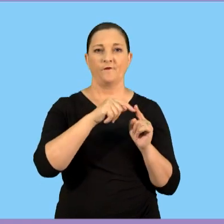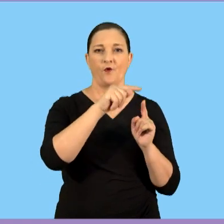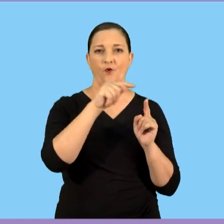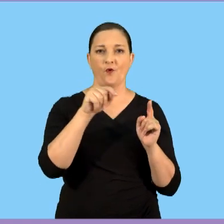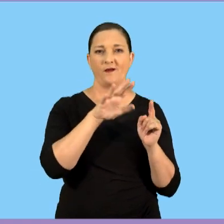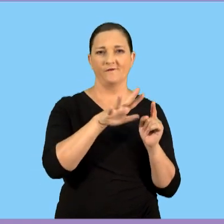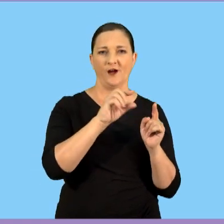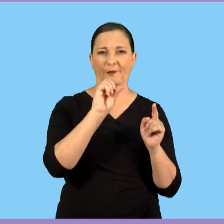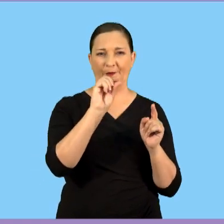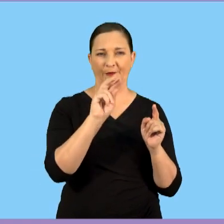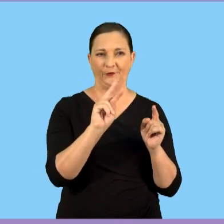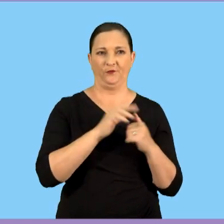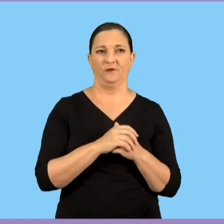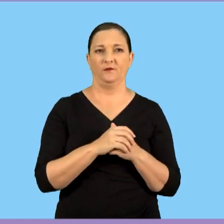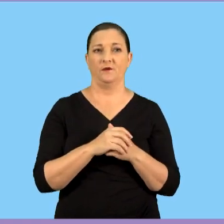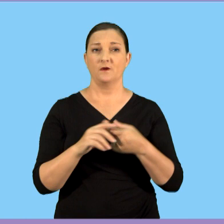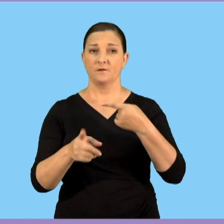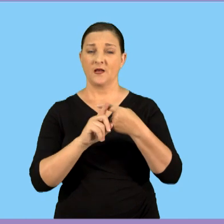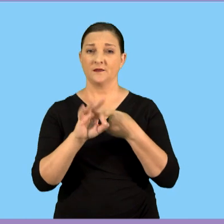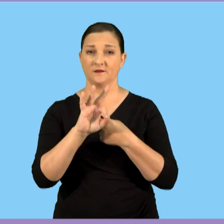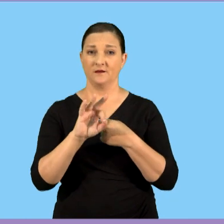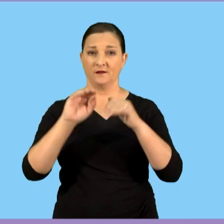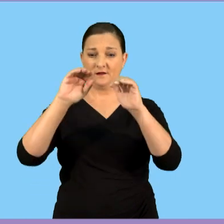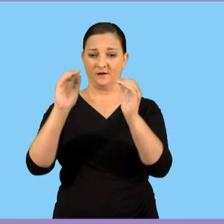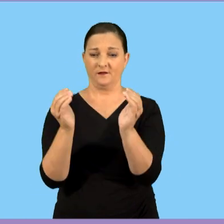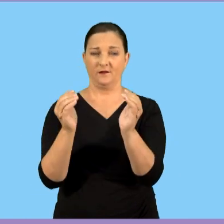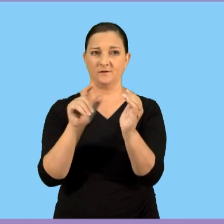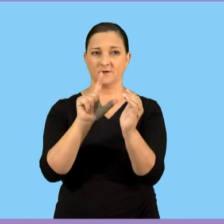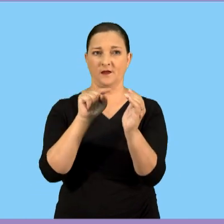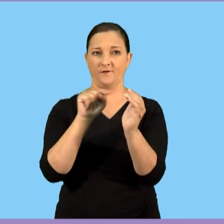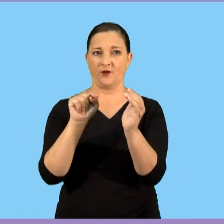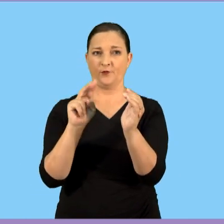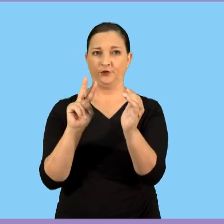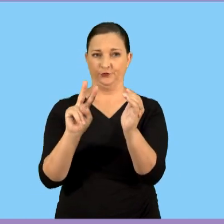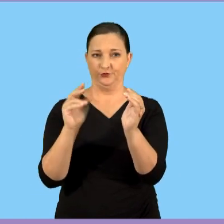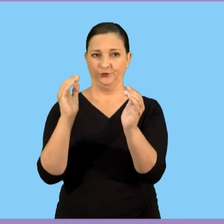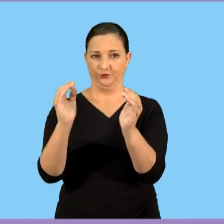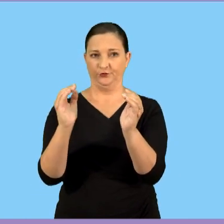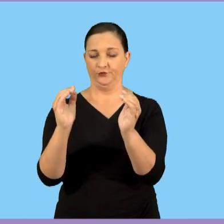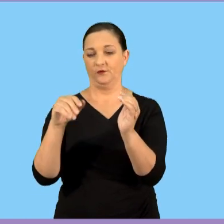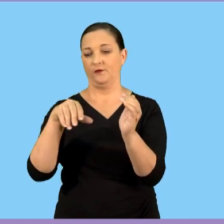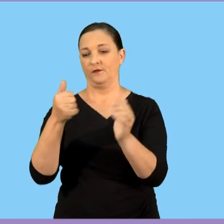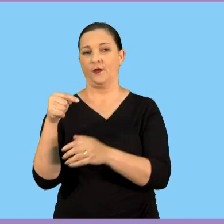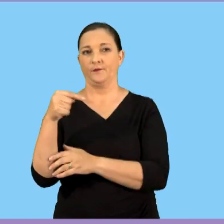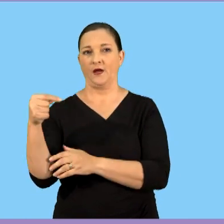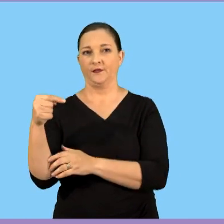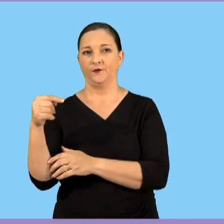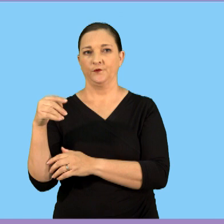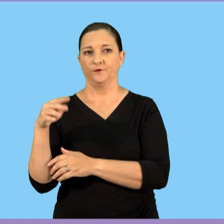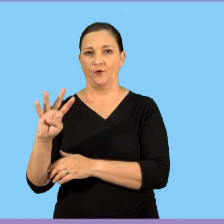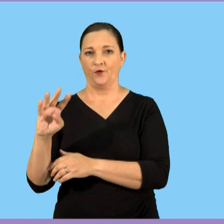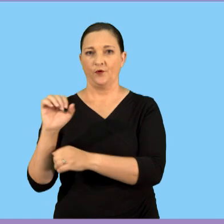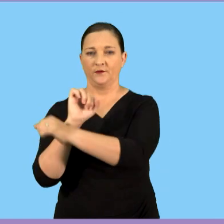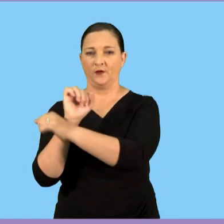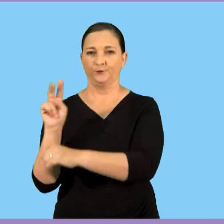plus 3 open bracket 7 minus 2 close bracket minus 4 multiplied by 2.